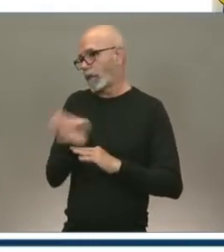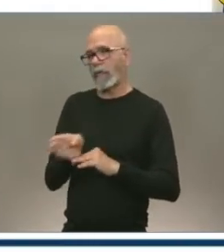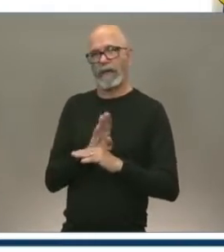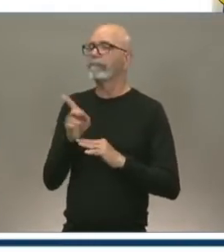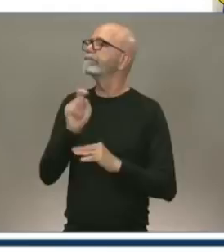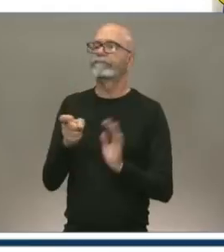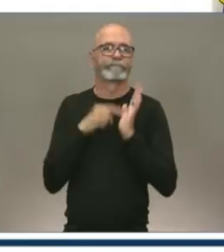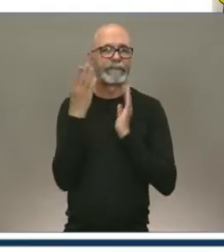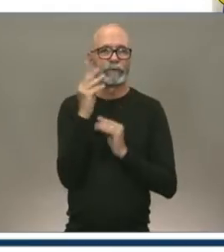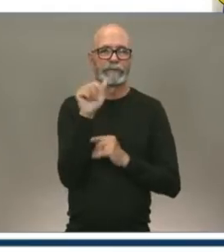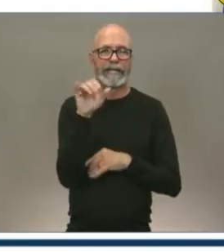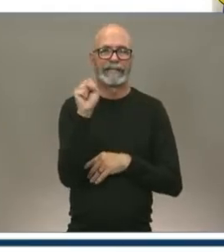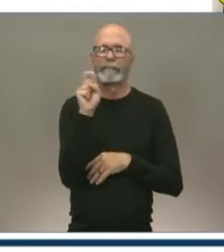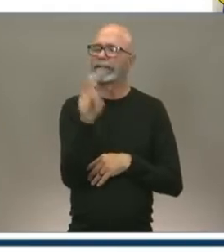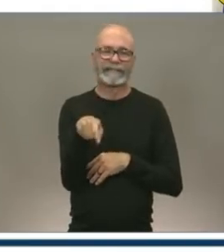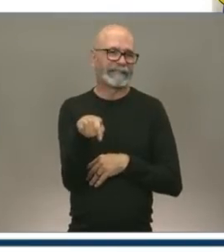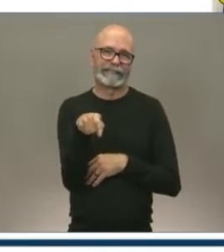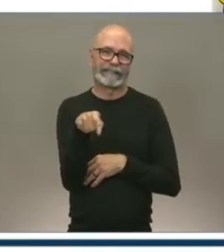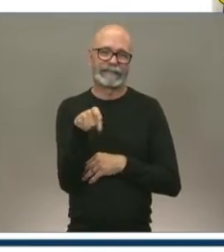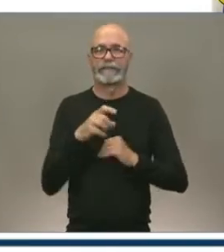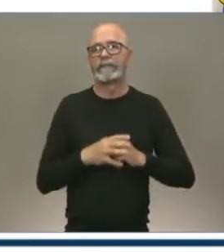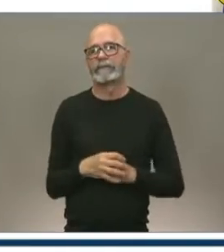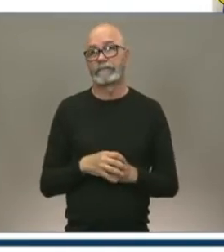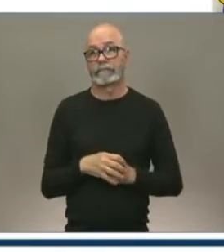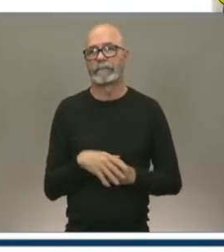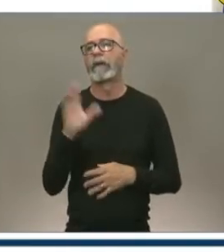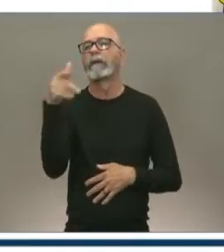just as a follow-up, I'm just wondering,